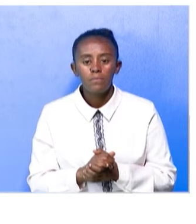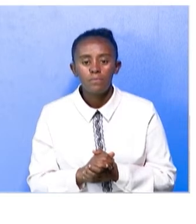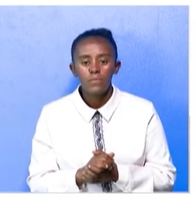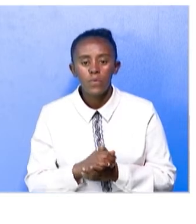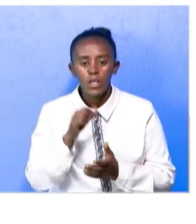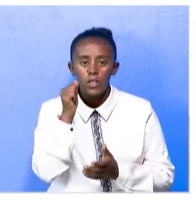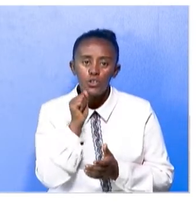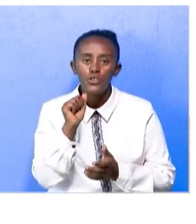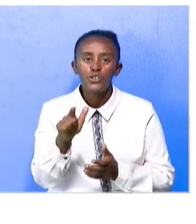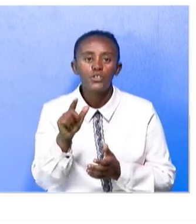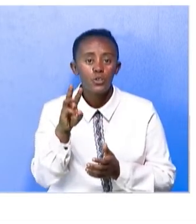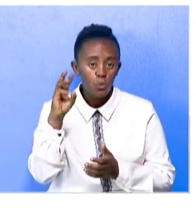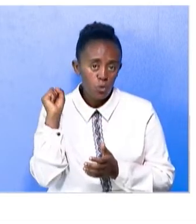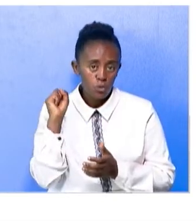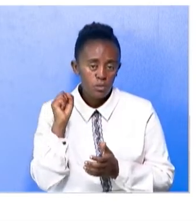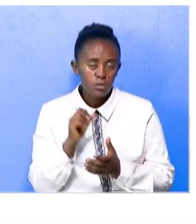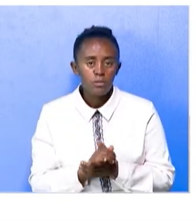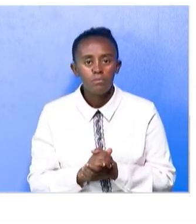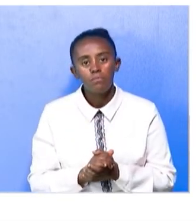she was